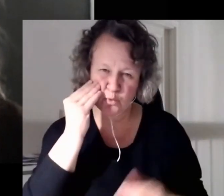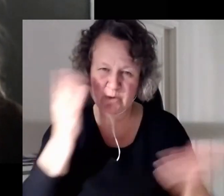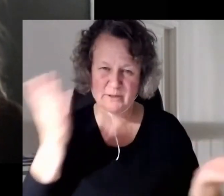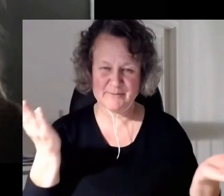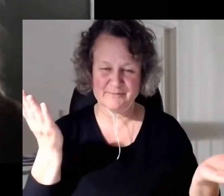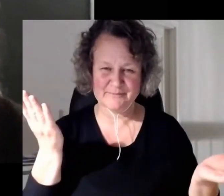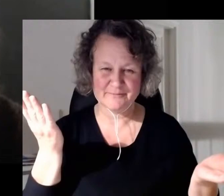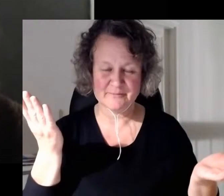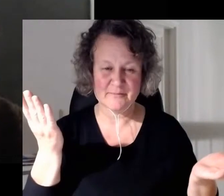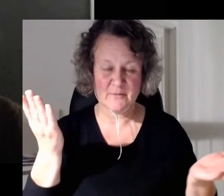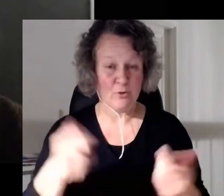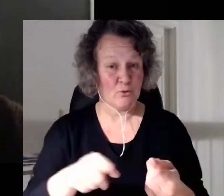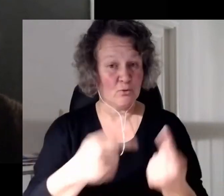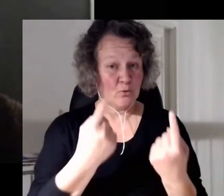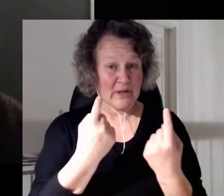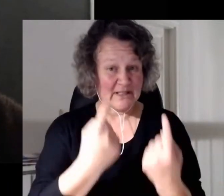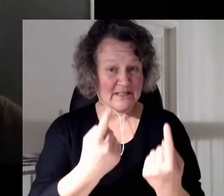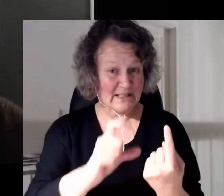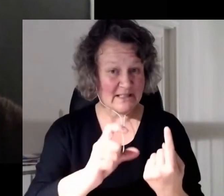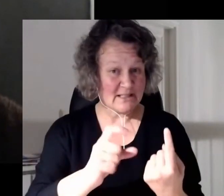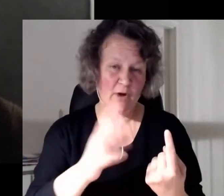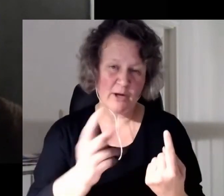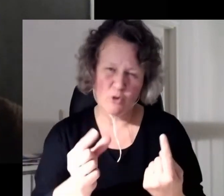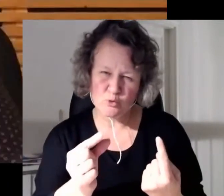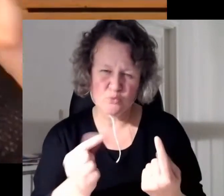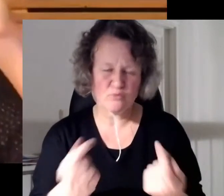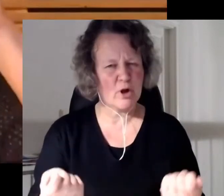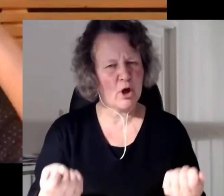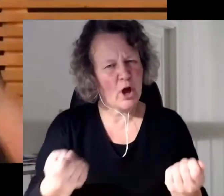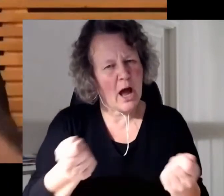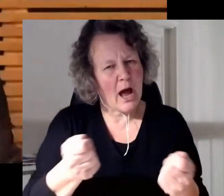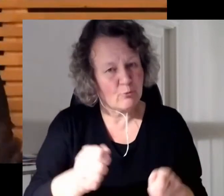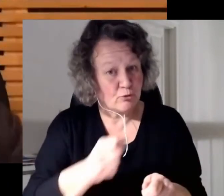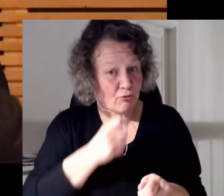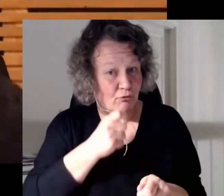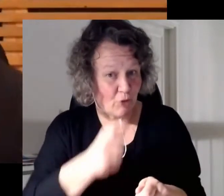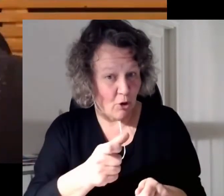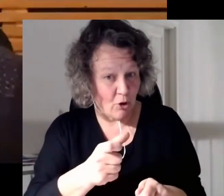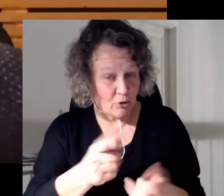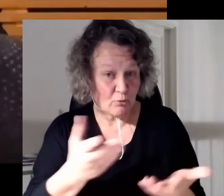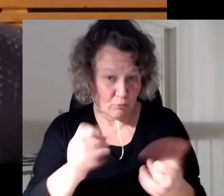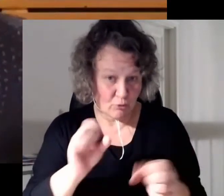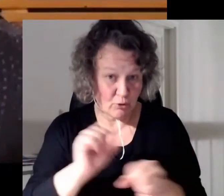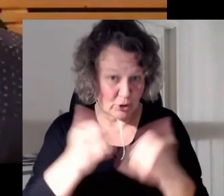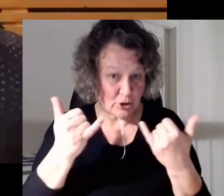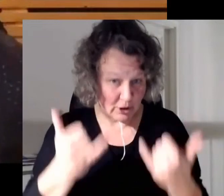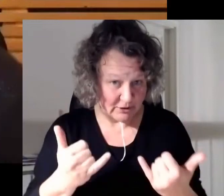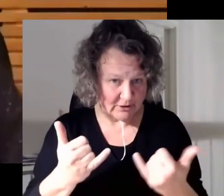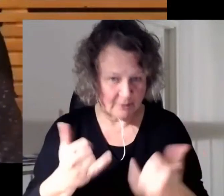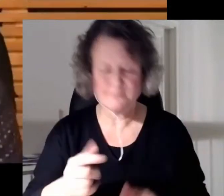tired. And if you don't have any further remarks, Christian,